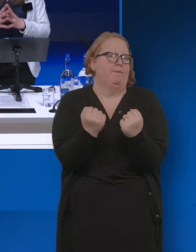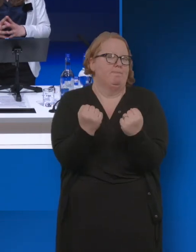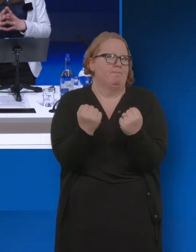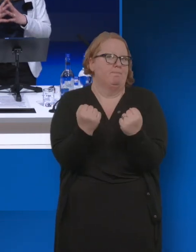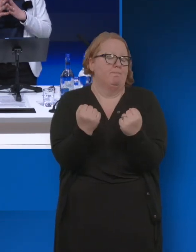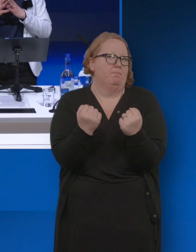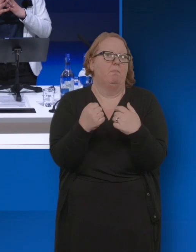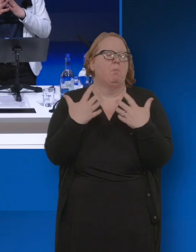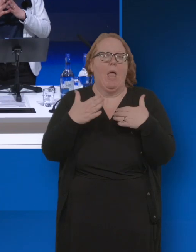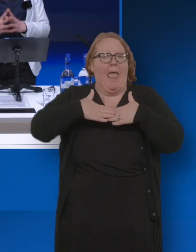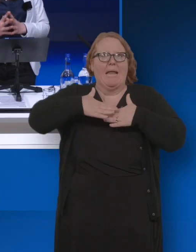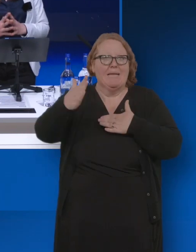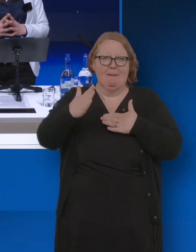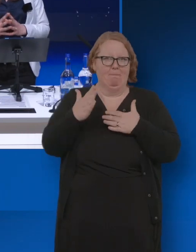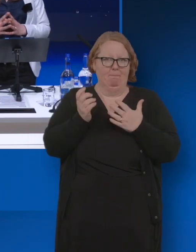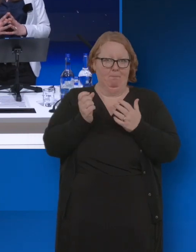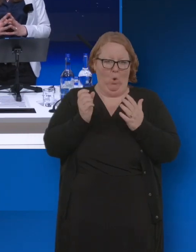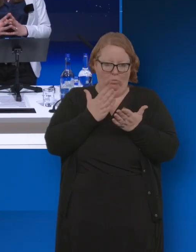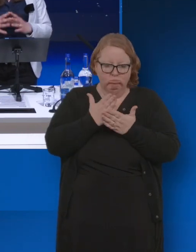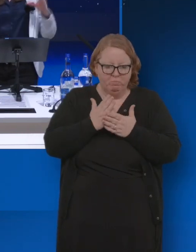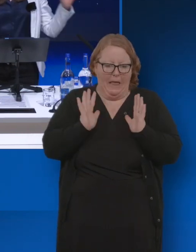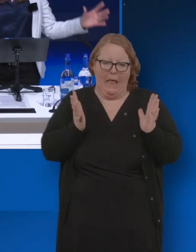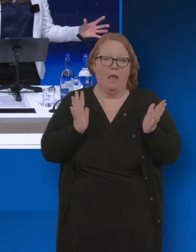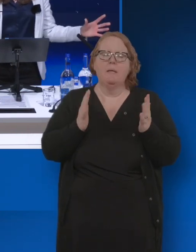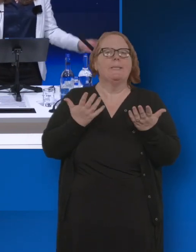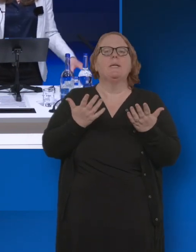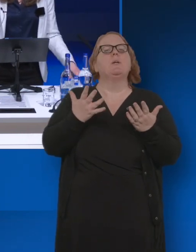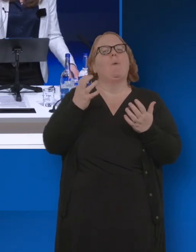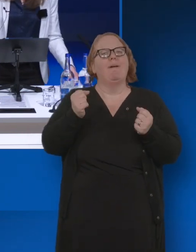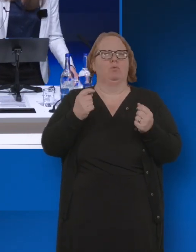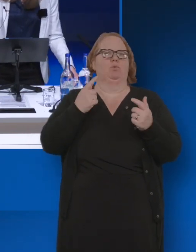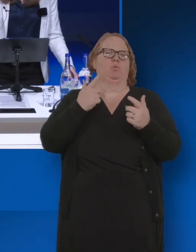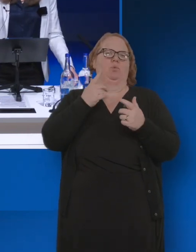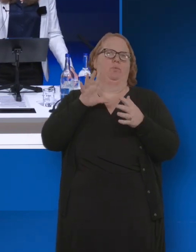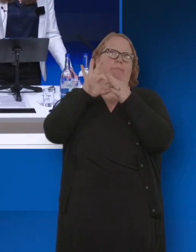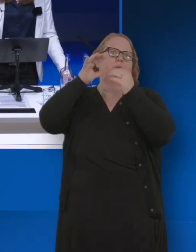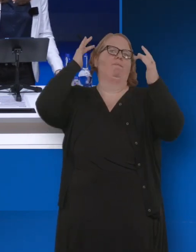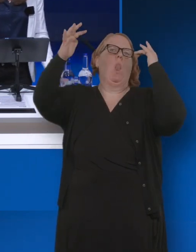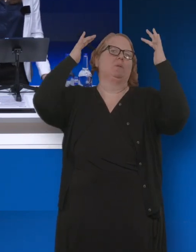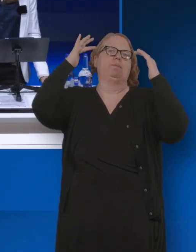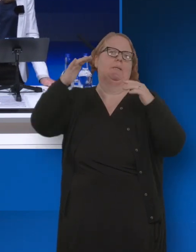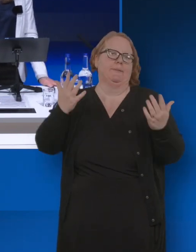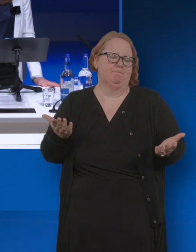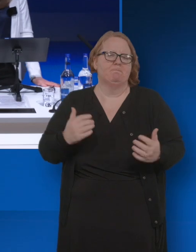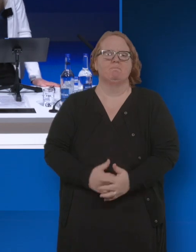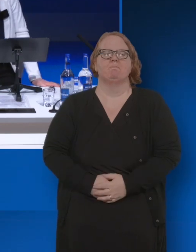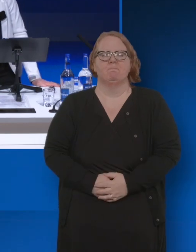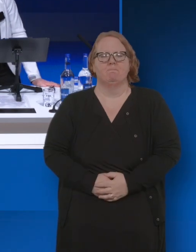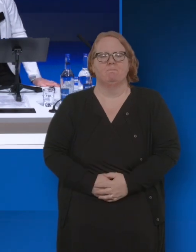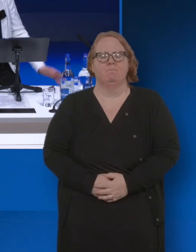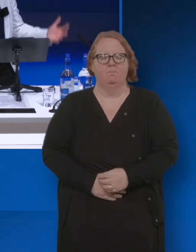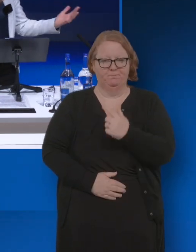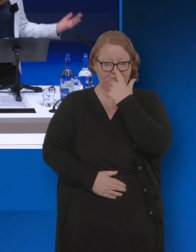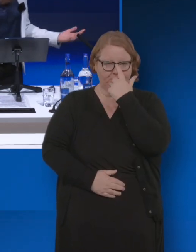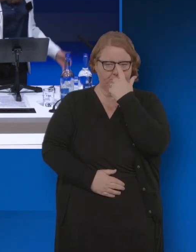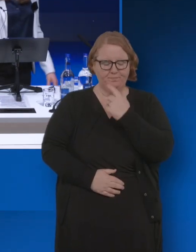Any further deduction is taking you into the realm of philosophy, and I'll say a bit more about that in a bit.